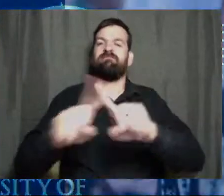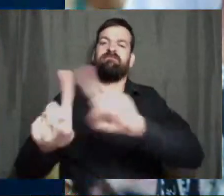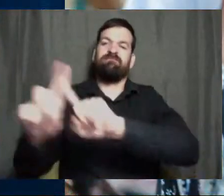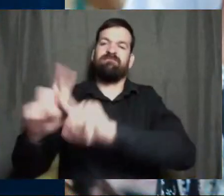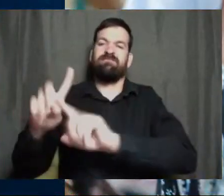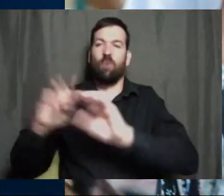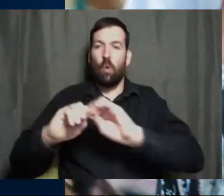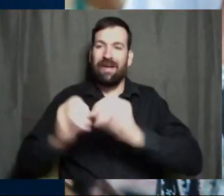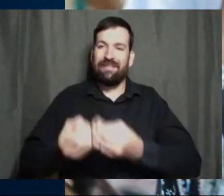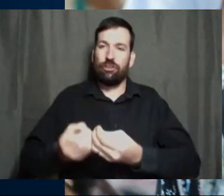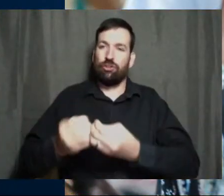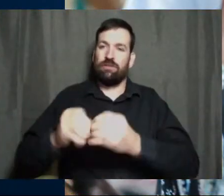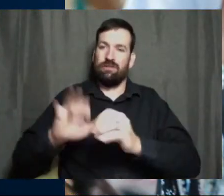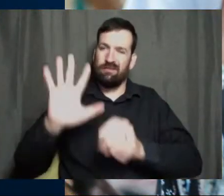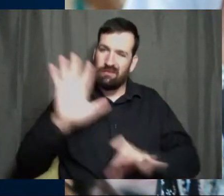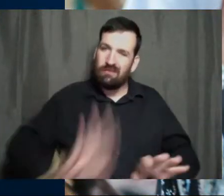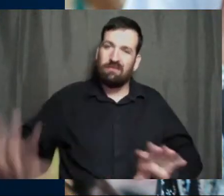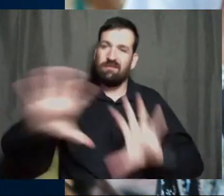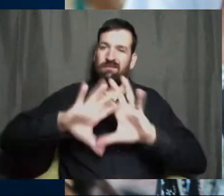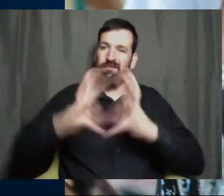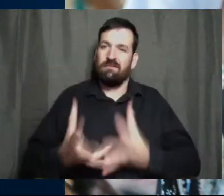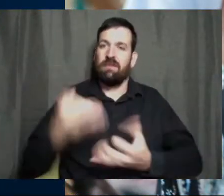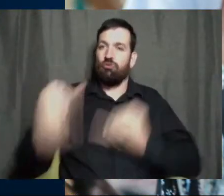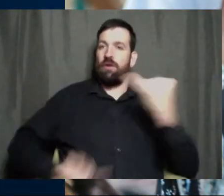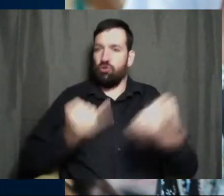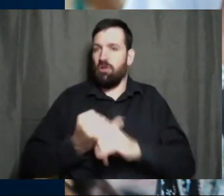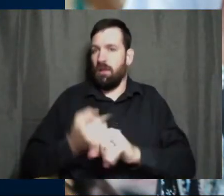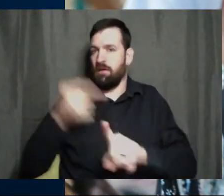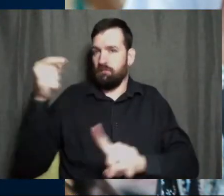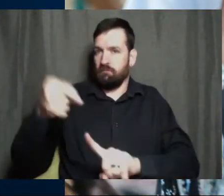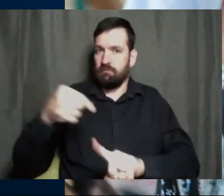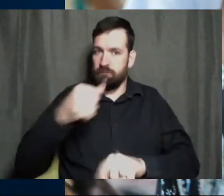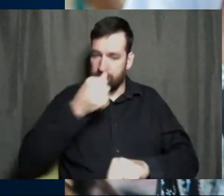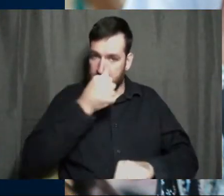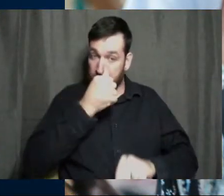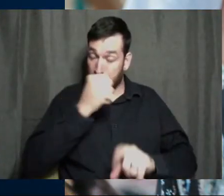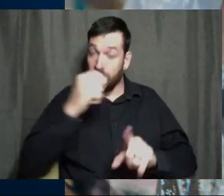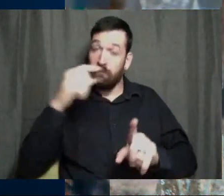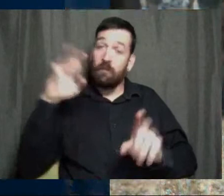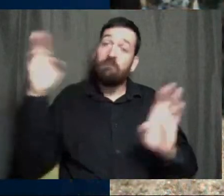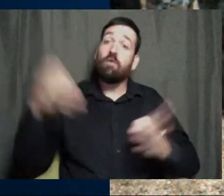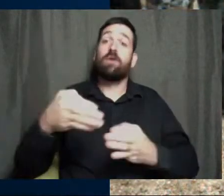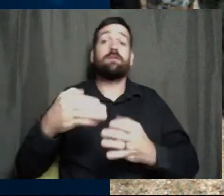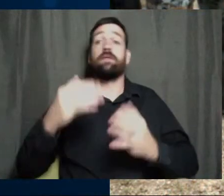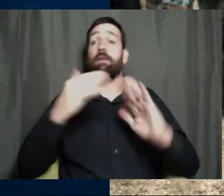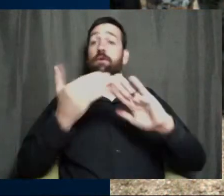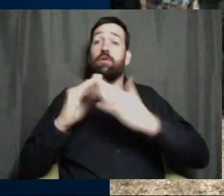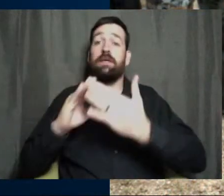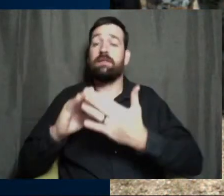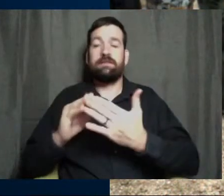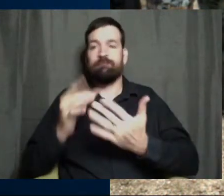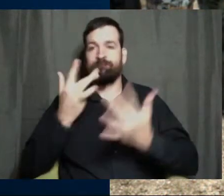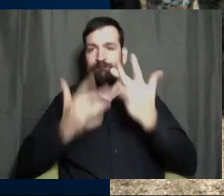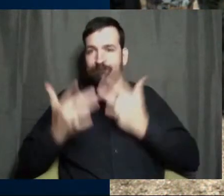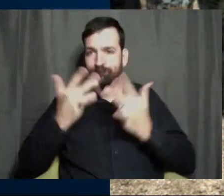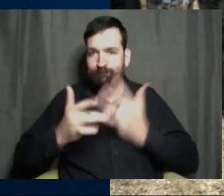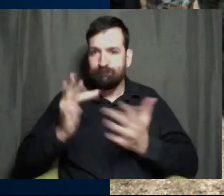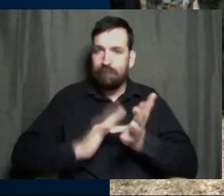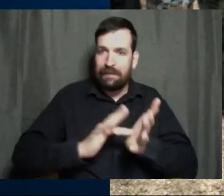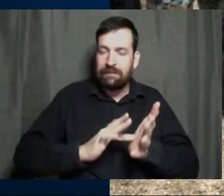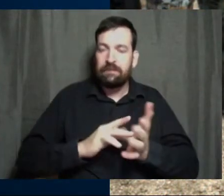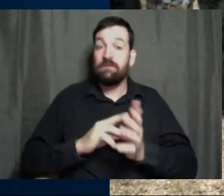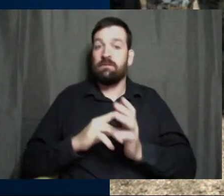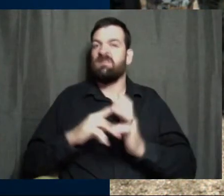primarily. We focus on medically under-resourced communities globally, and